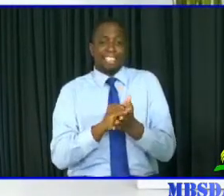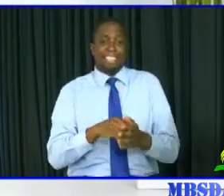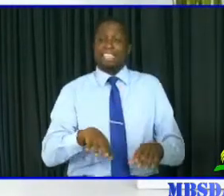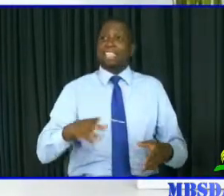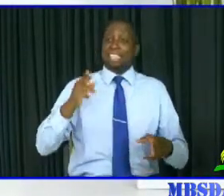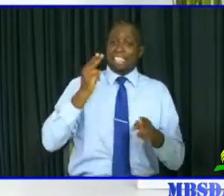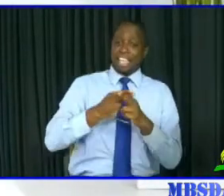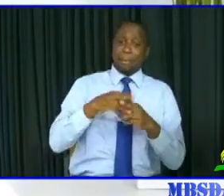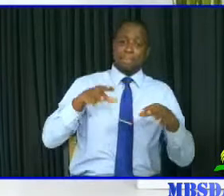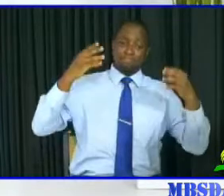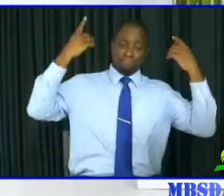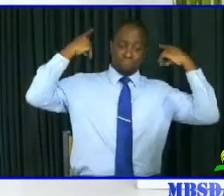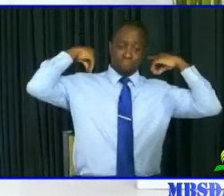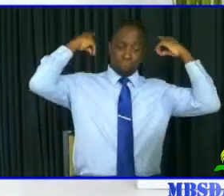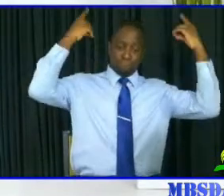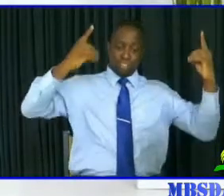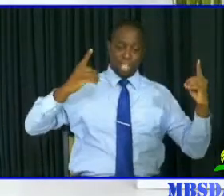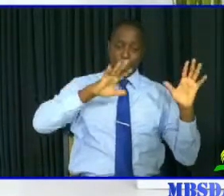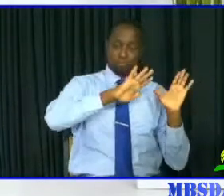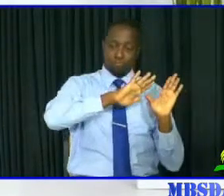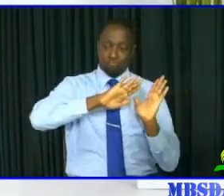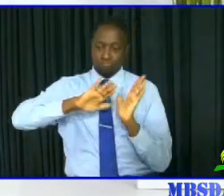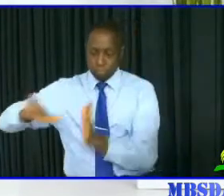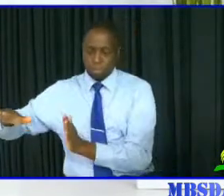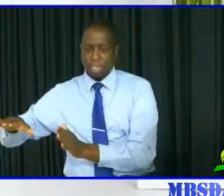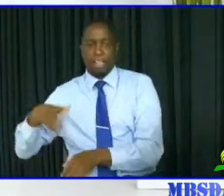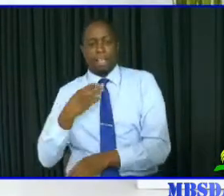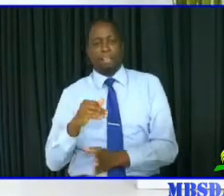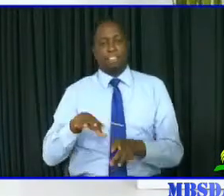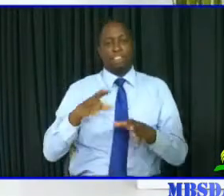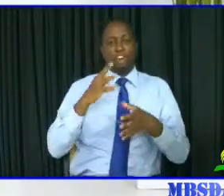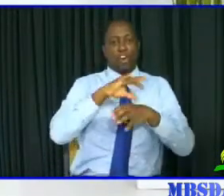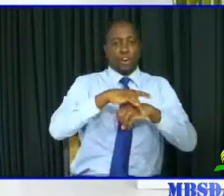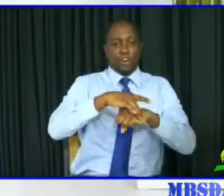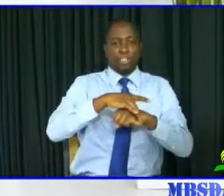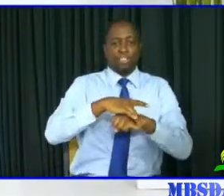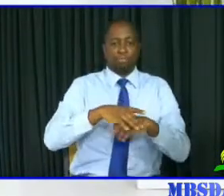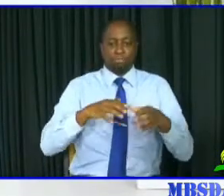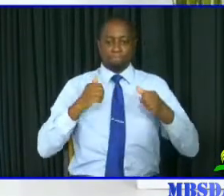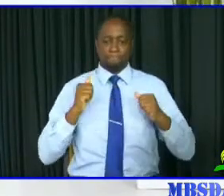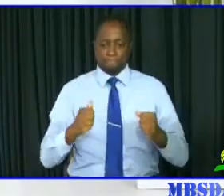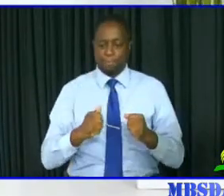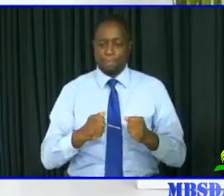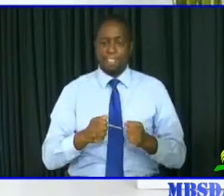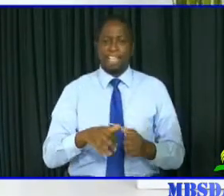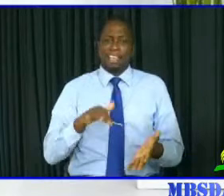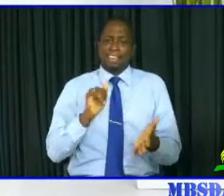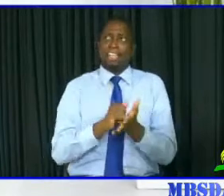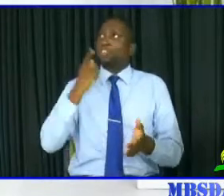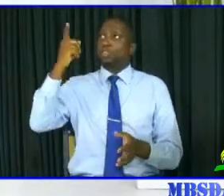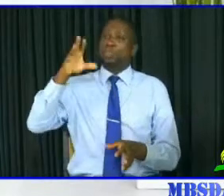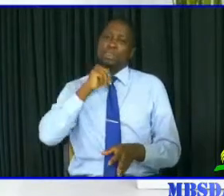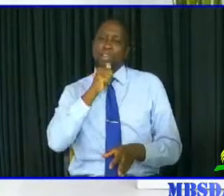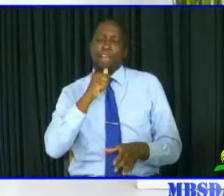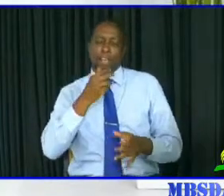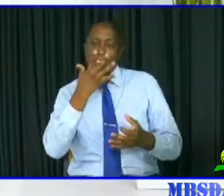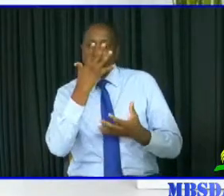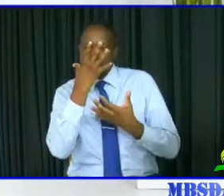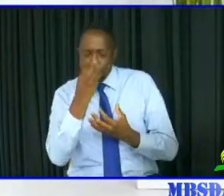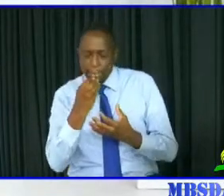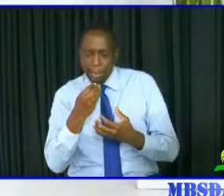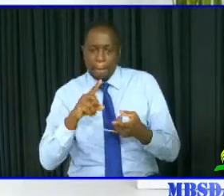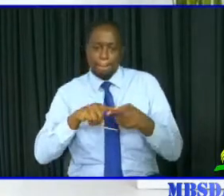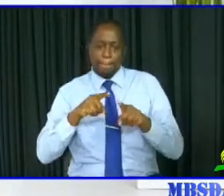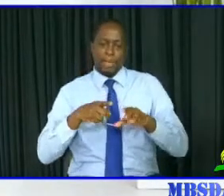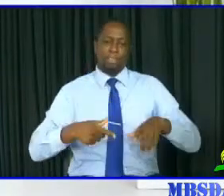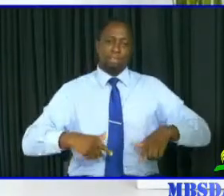will flee and the earth will tremble. Show somebody tonight that you are not sleeping, that you are alive, you are on